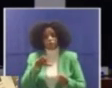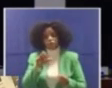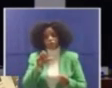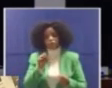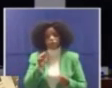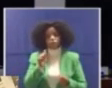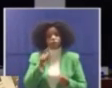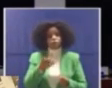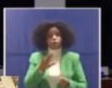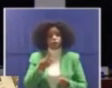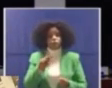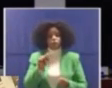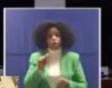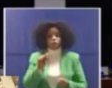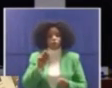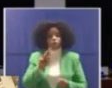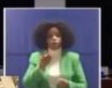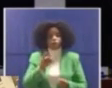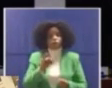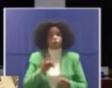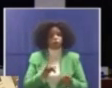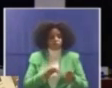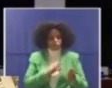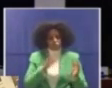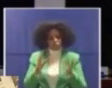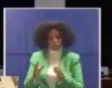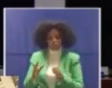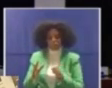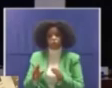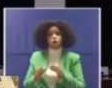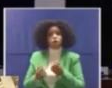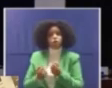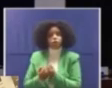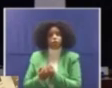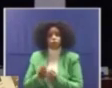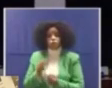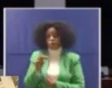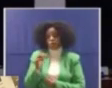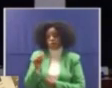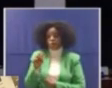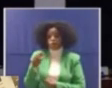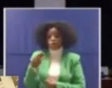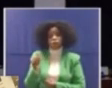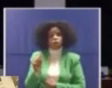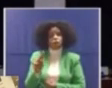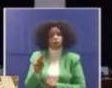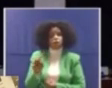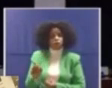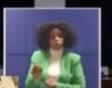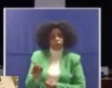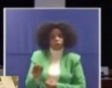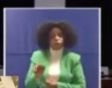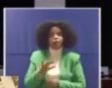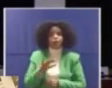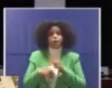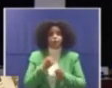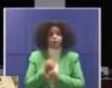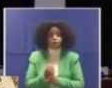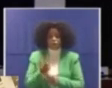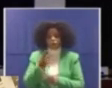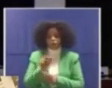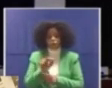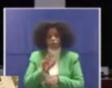with Vice President Rev Meshoe. In 2015, the